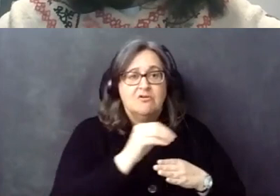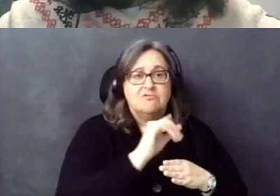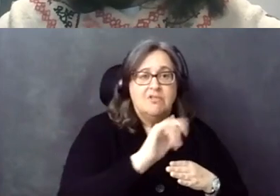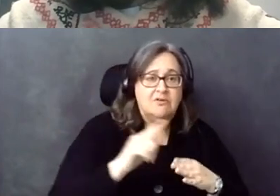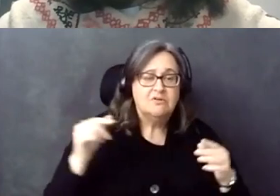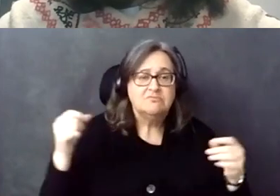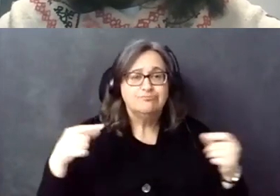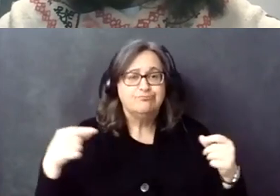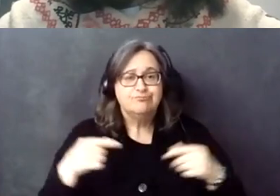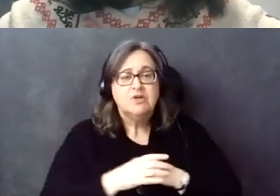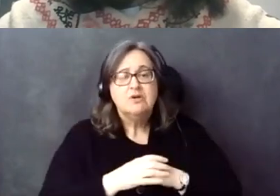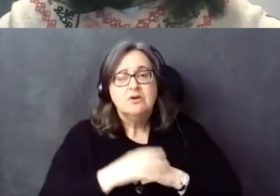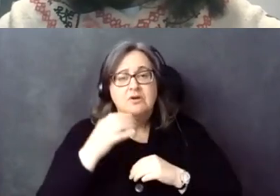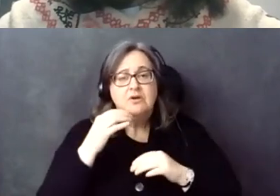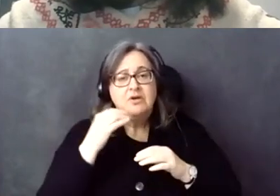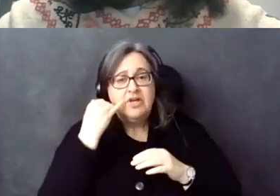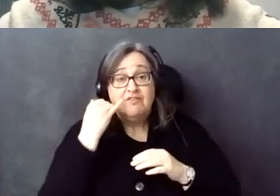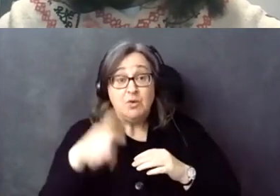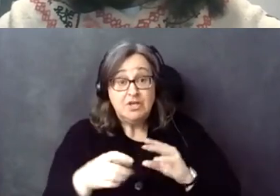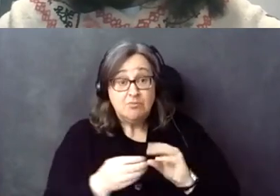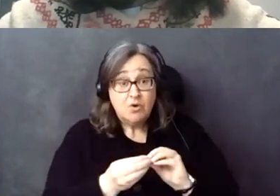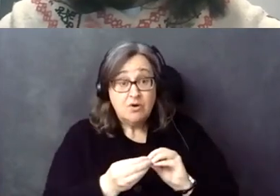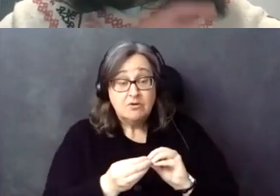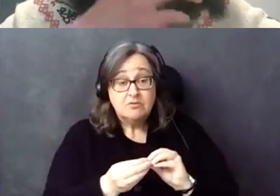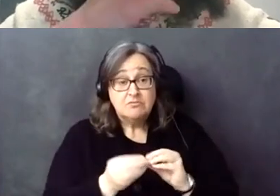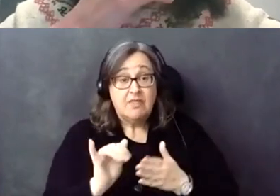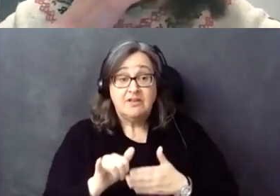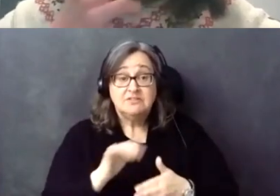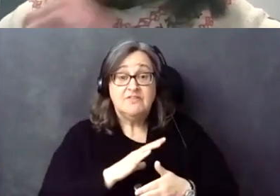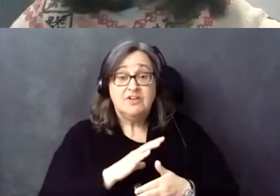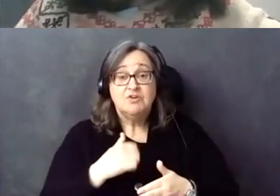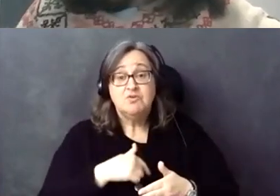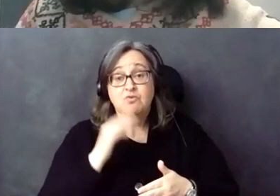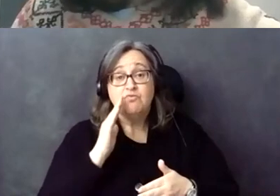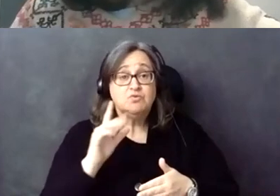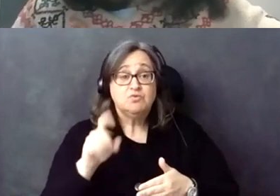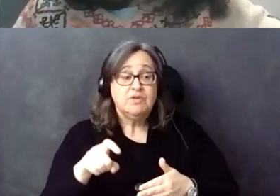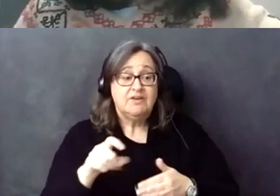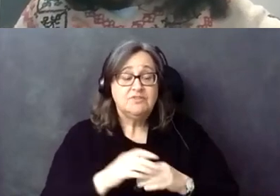that more is needed, then that's fine. Then we'll just have to